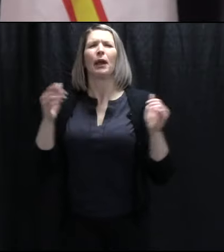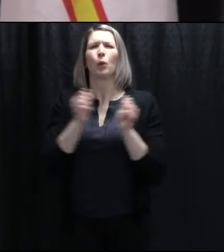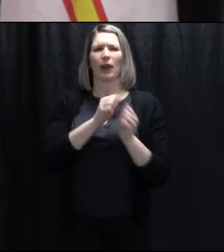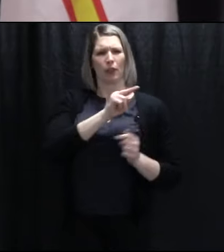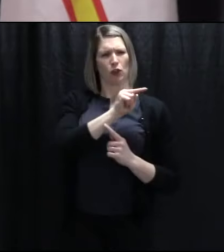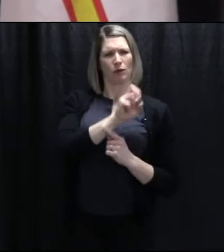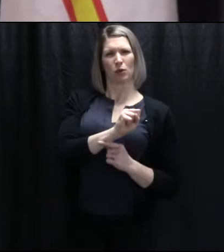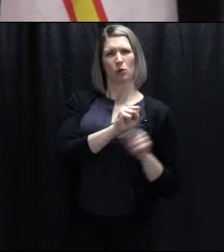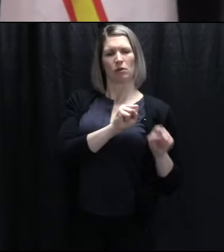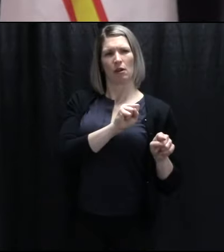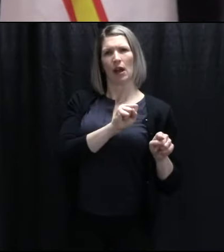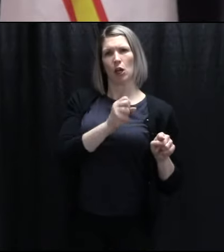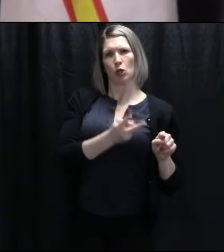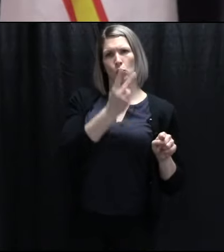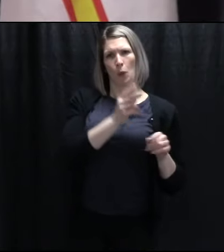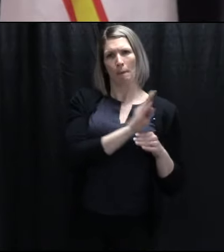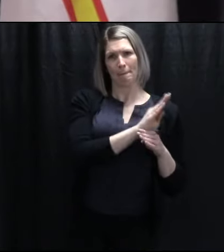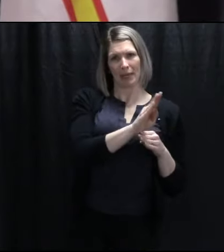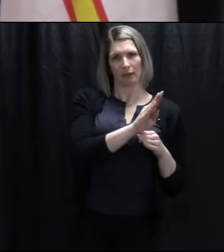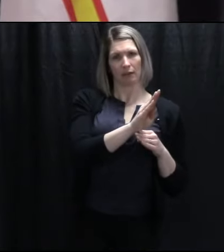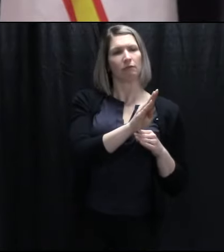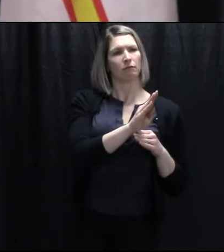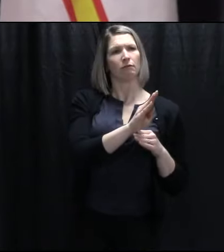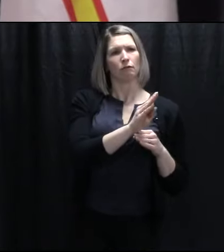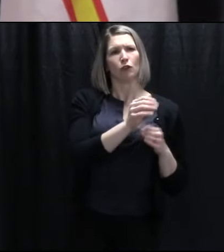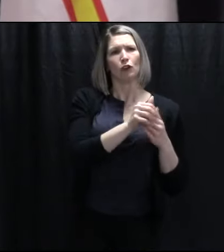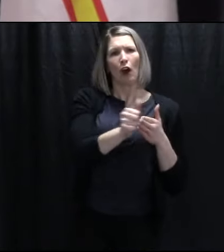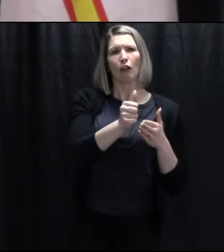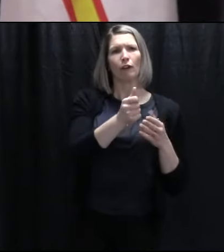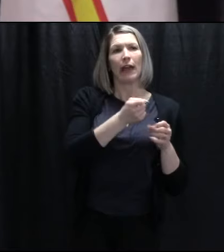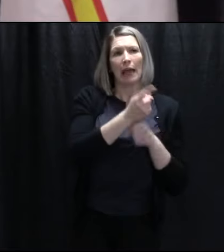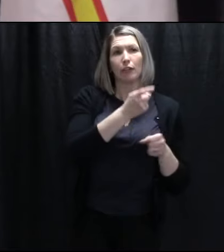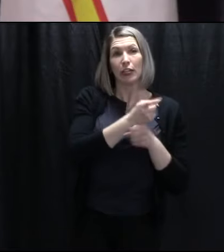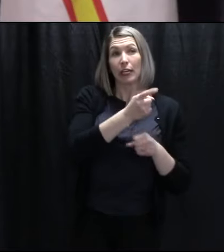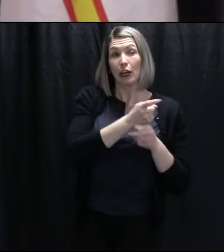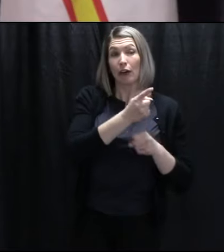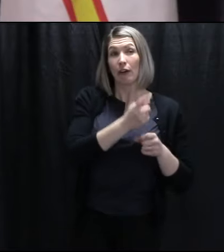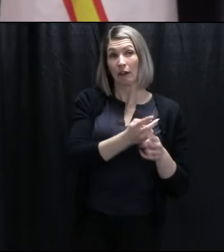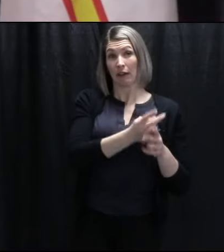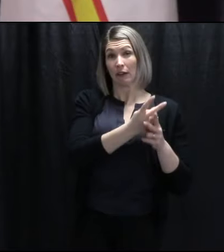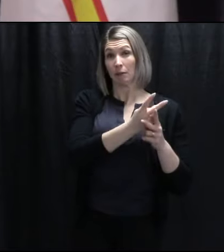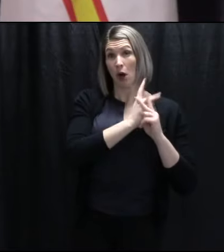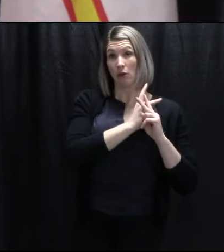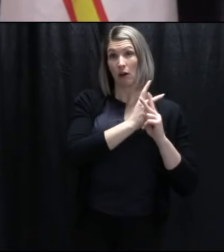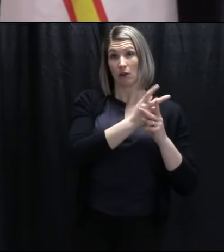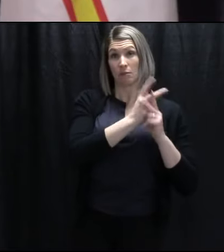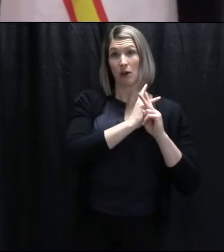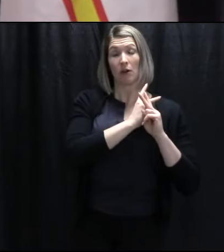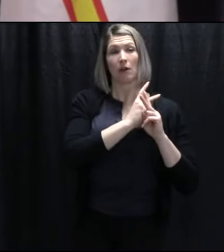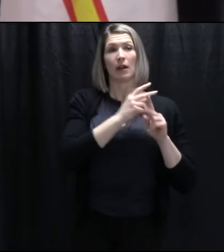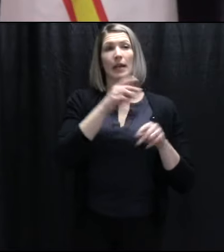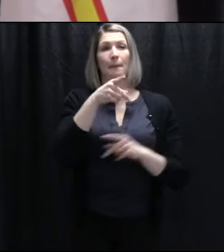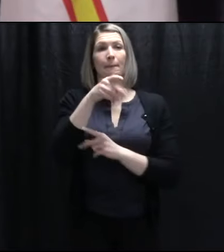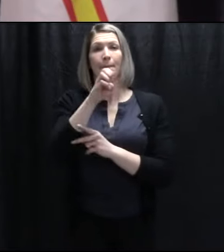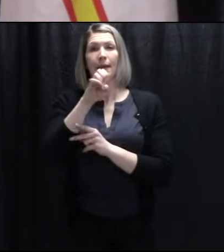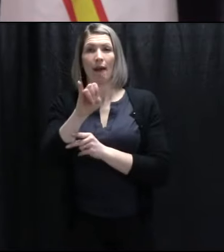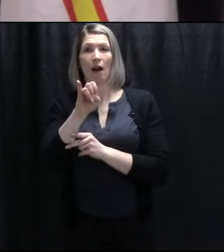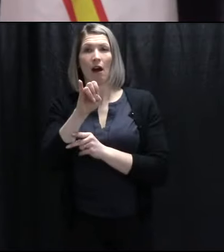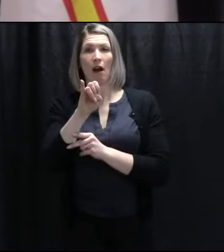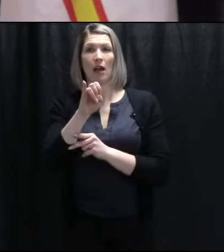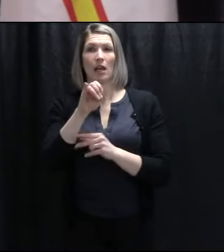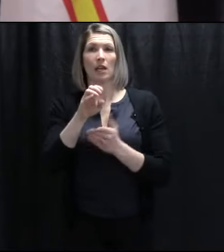$2 billion a year in equalization. New Brunswick would be $2 billion. PEI would receive, several